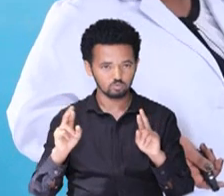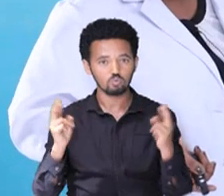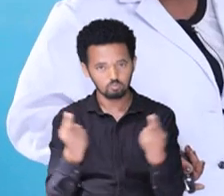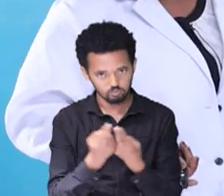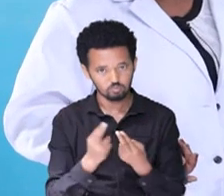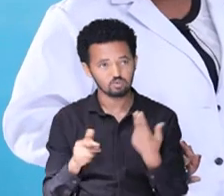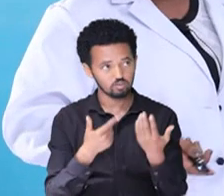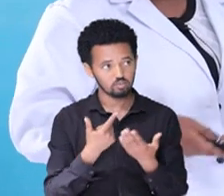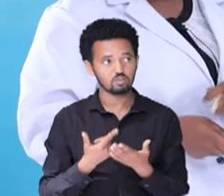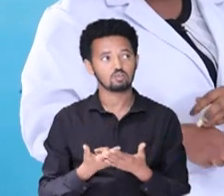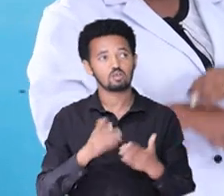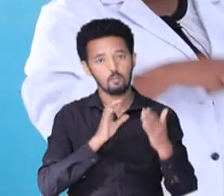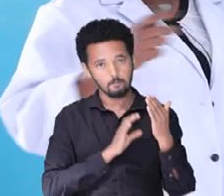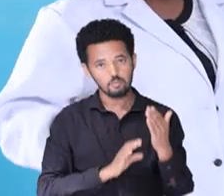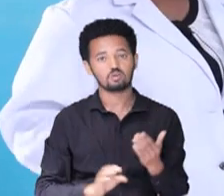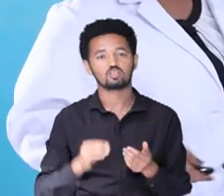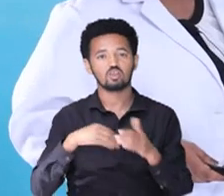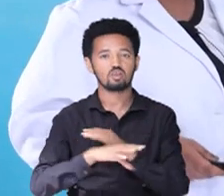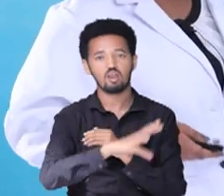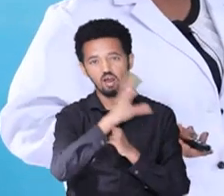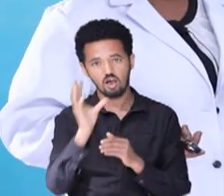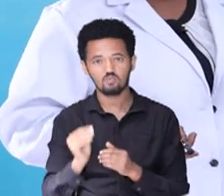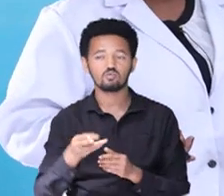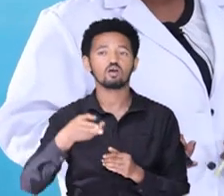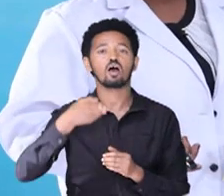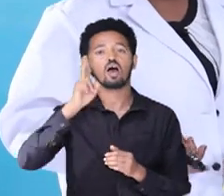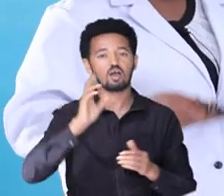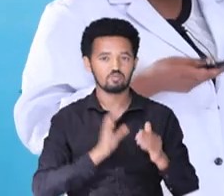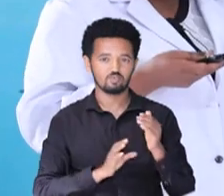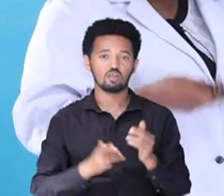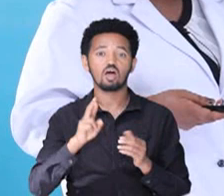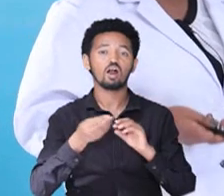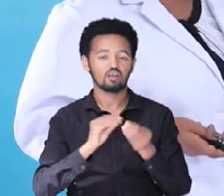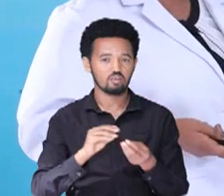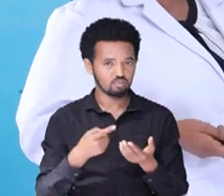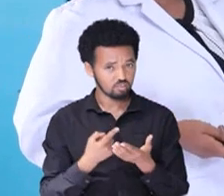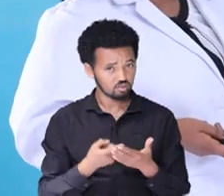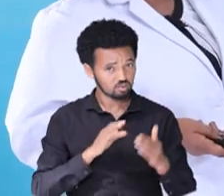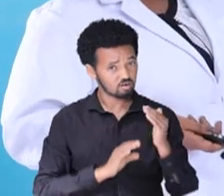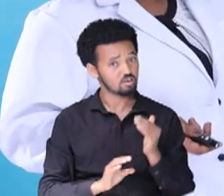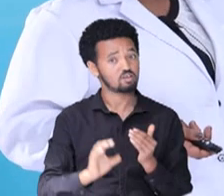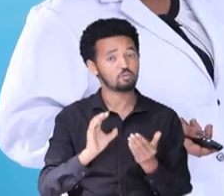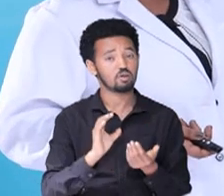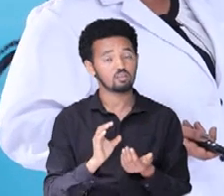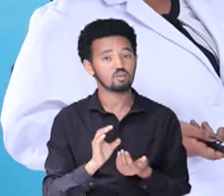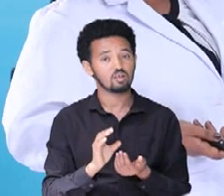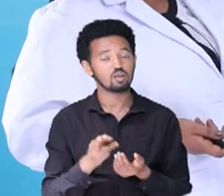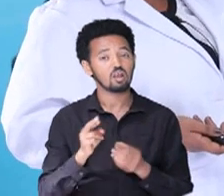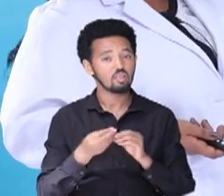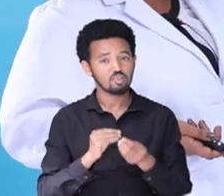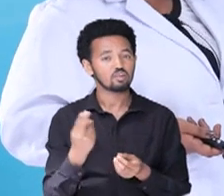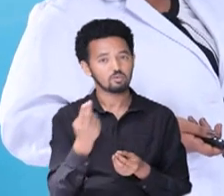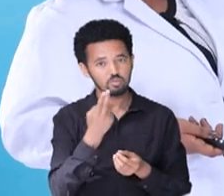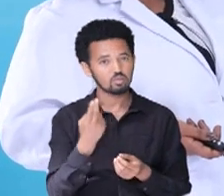Measure to reduce birth rate. As we have seen in Africa, there is high fertility rate. To reduce this birth rate, it is better to